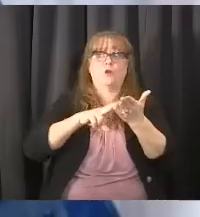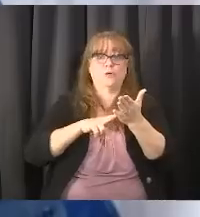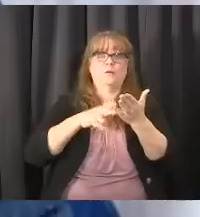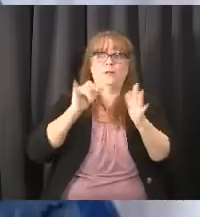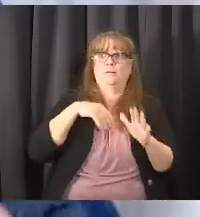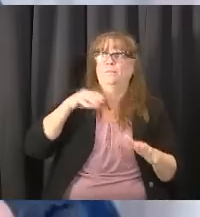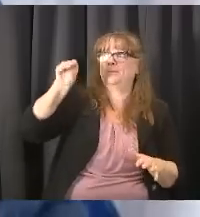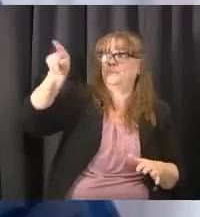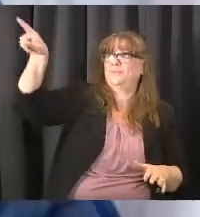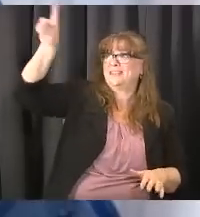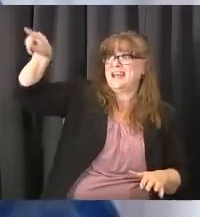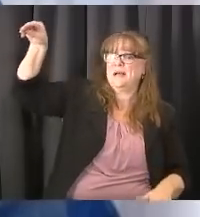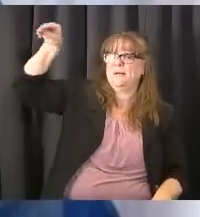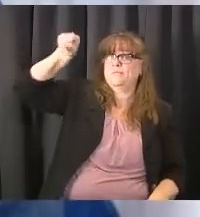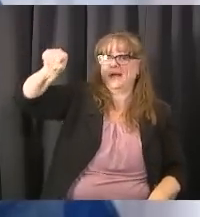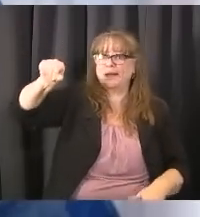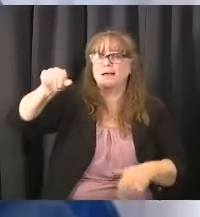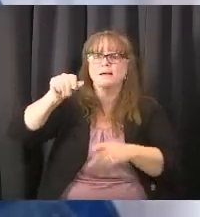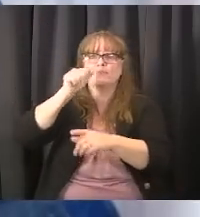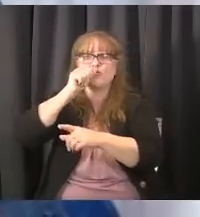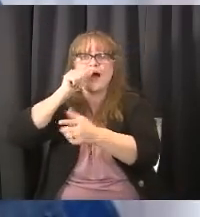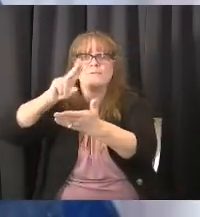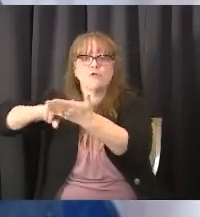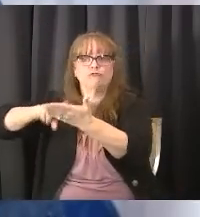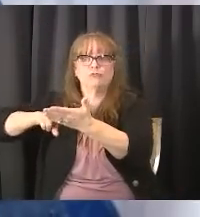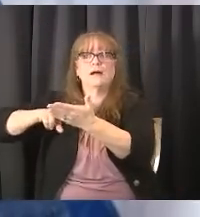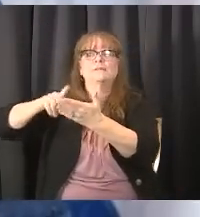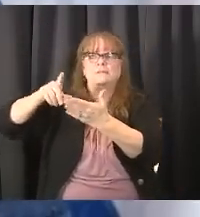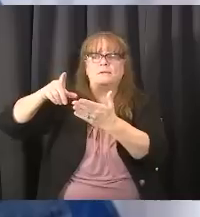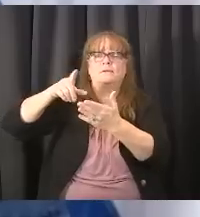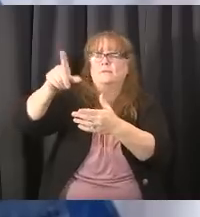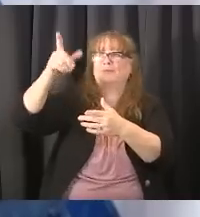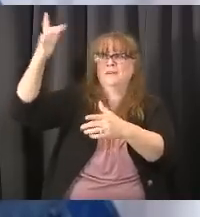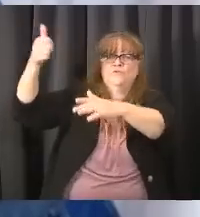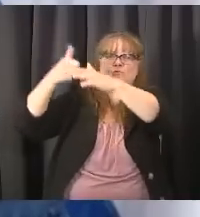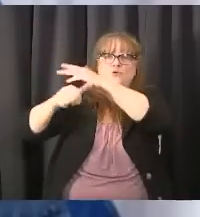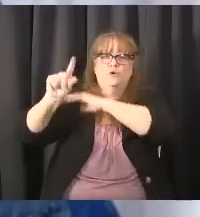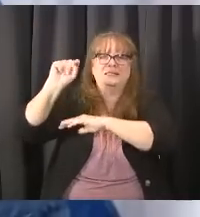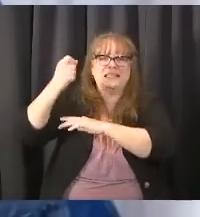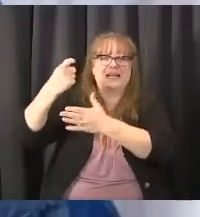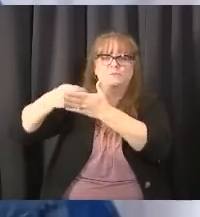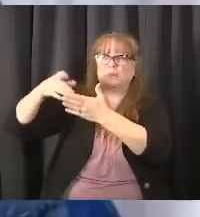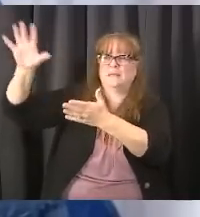our priority is getting it done. And so that, if you will, is a